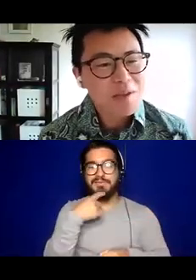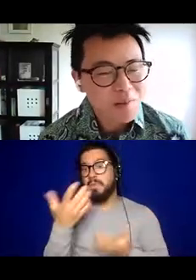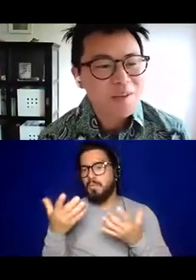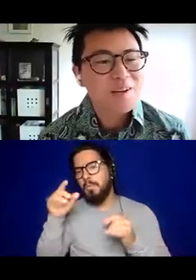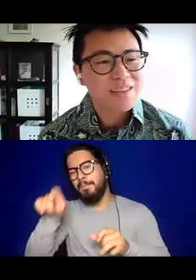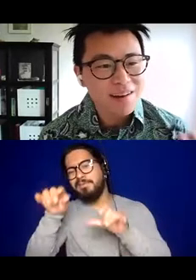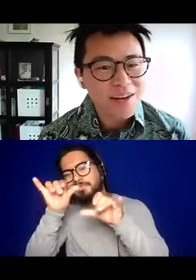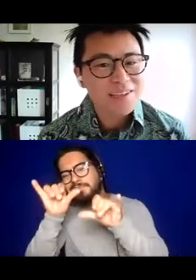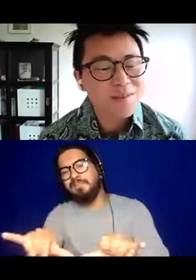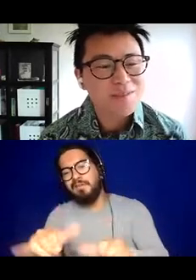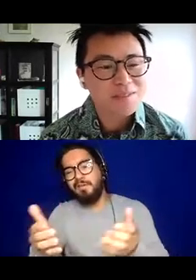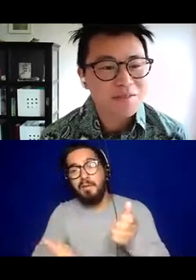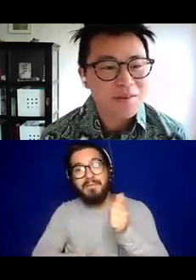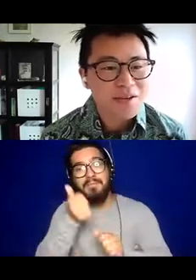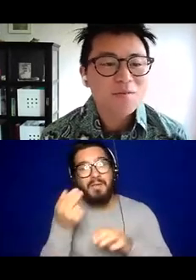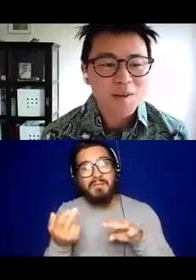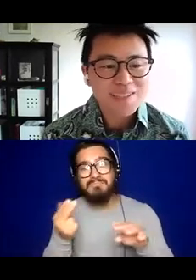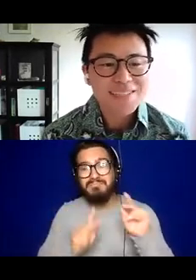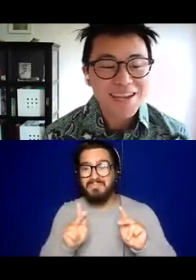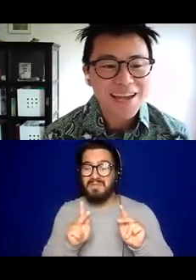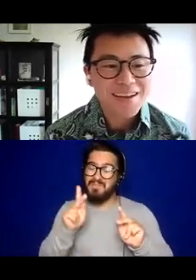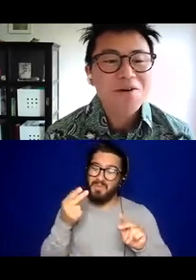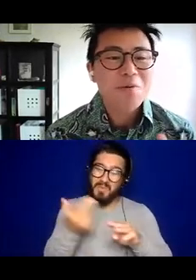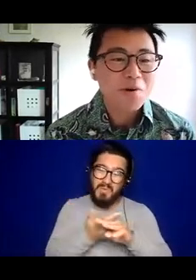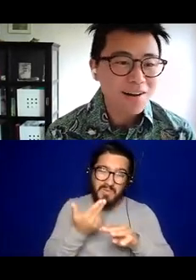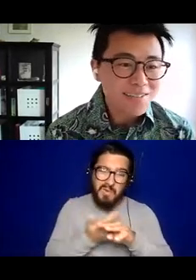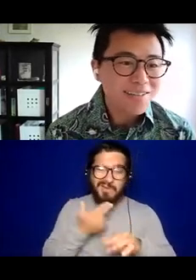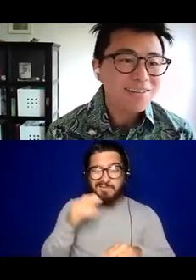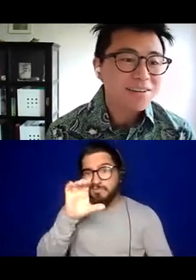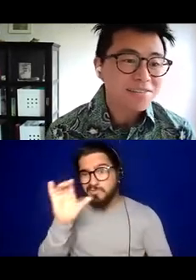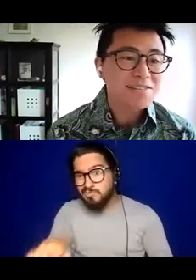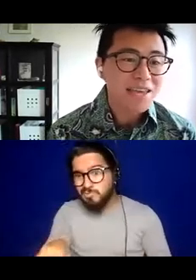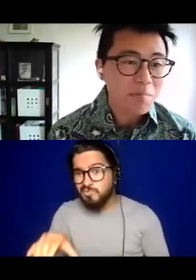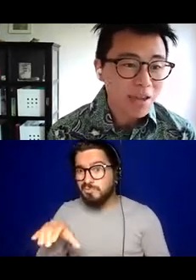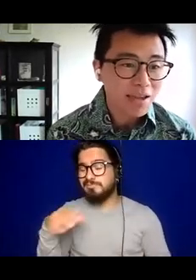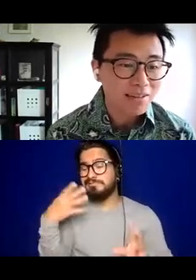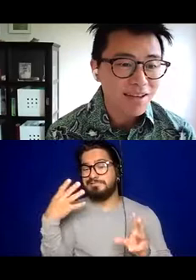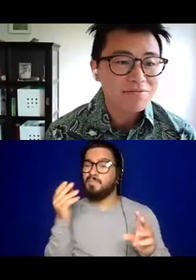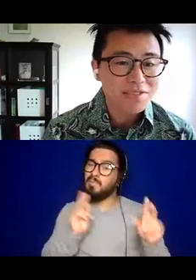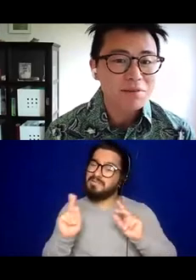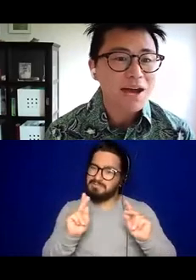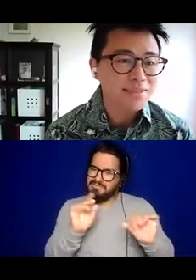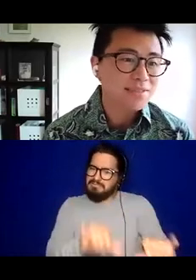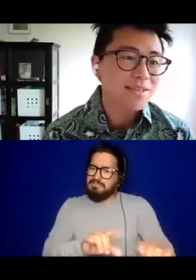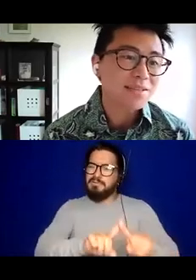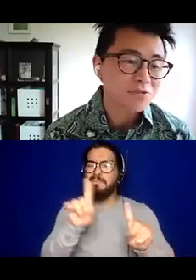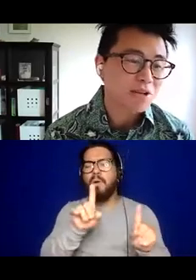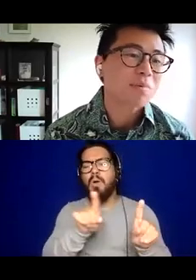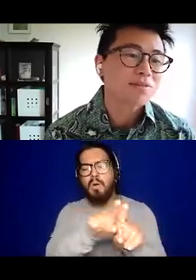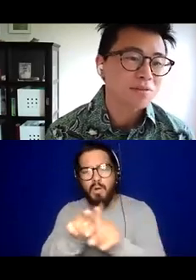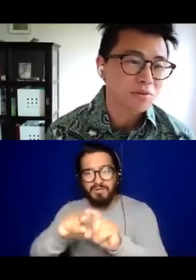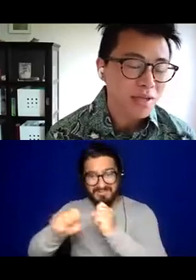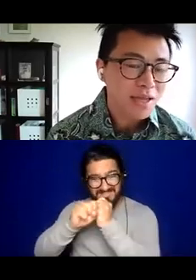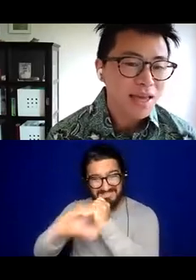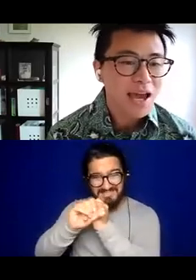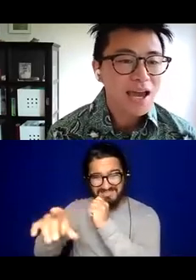of our people are here. They know how to use Zoom. We're going to stay, but we're also going to launch this campaign that visibilizes censorship